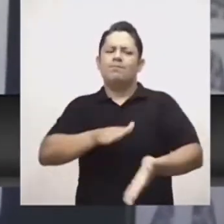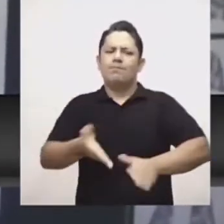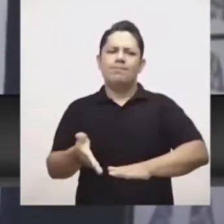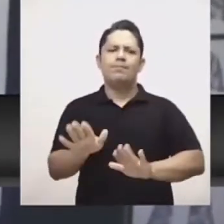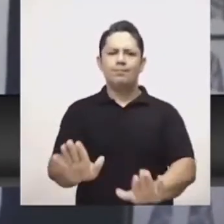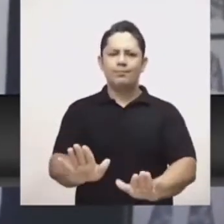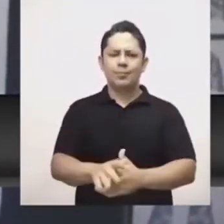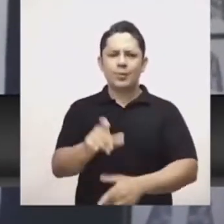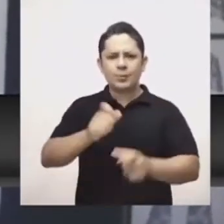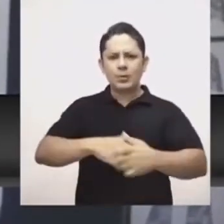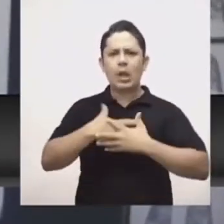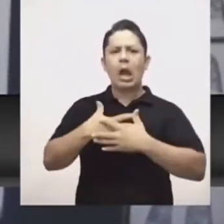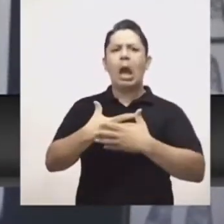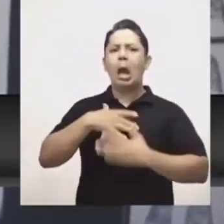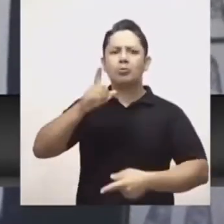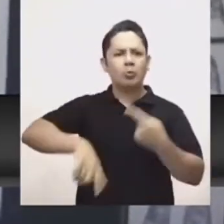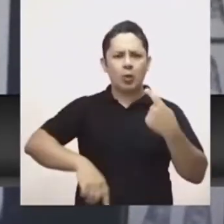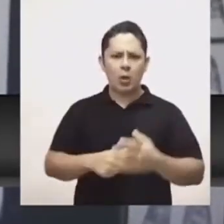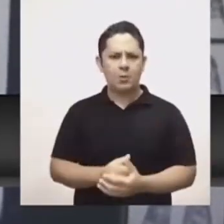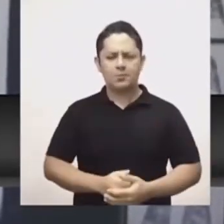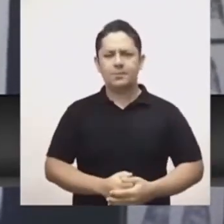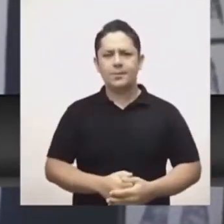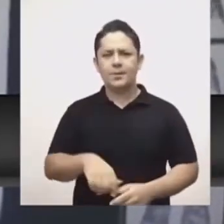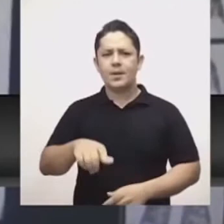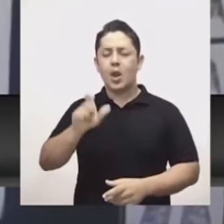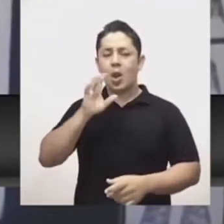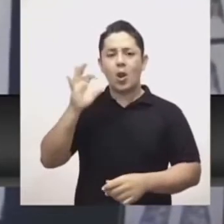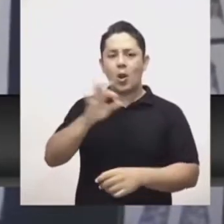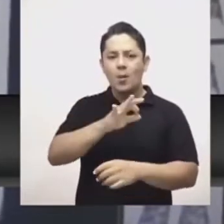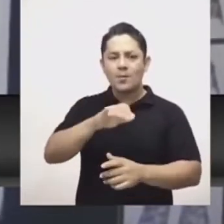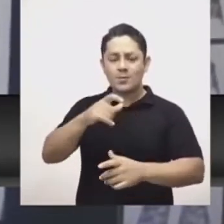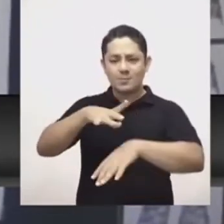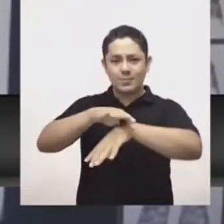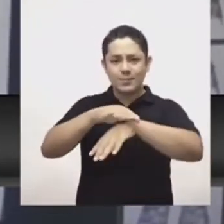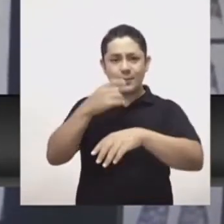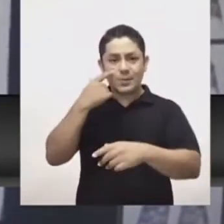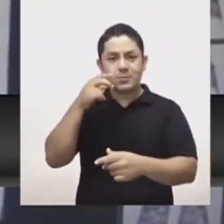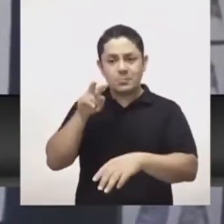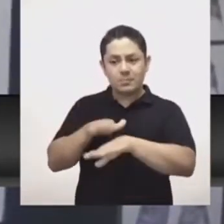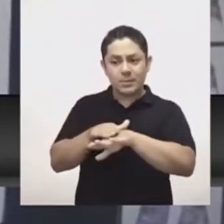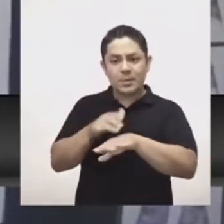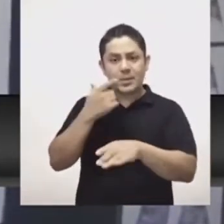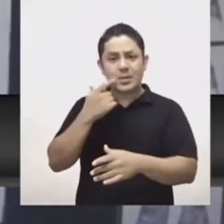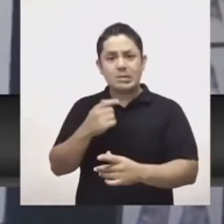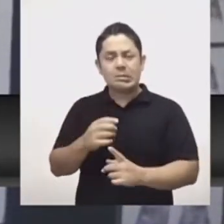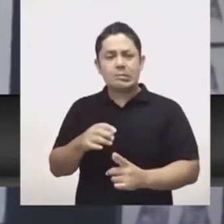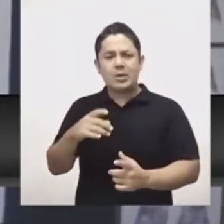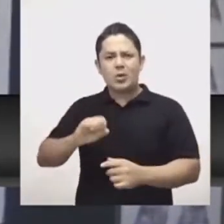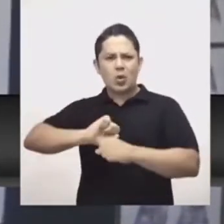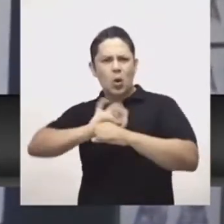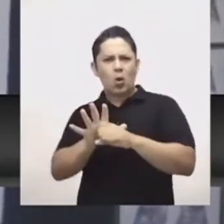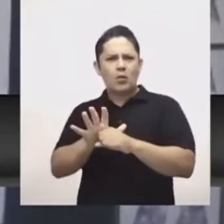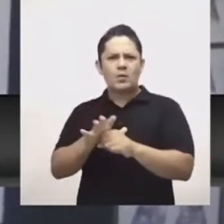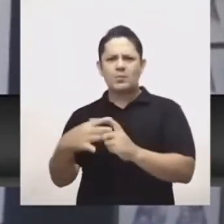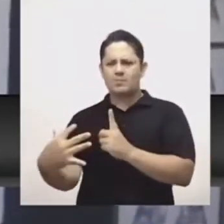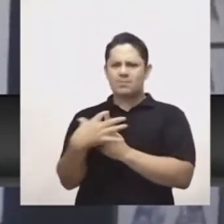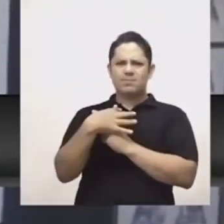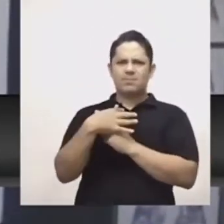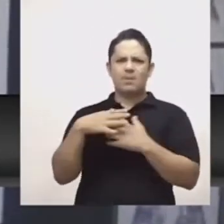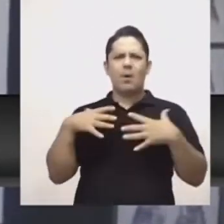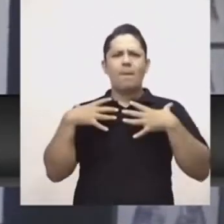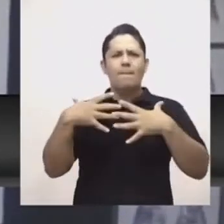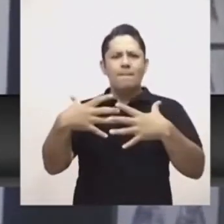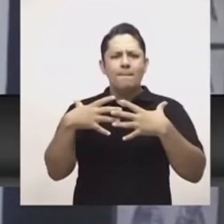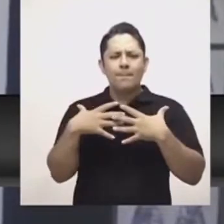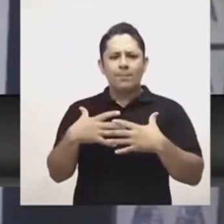lungs as they analyze the scan that they perform on patients who arrive at the hospital to determine if they should be intubated and take it at once on the intensive